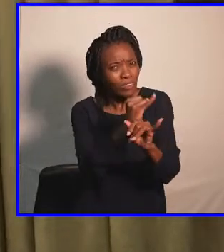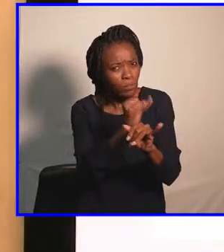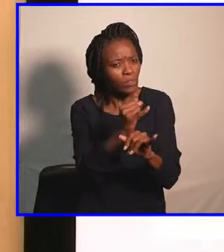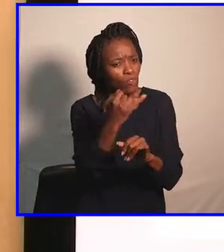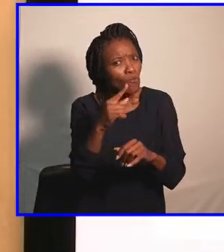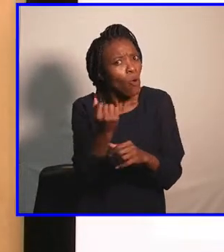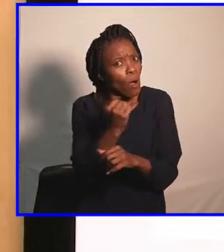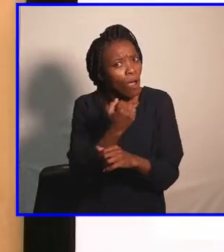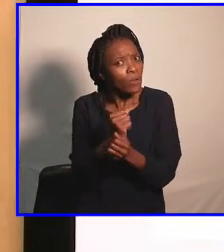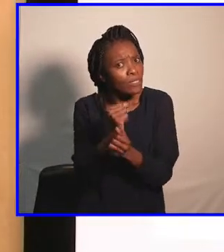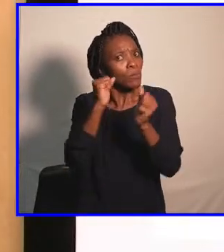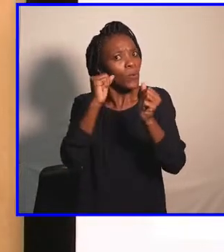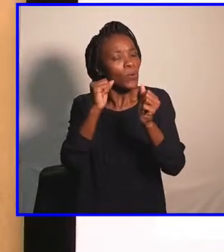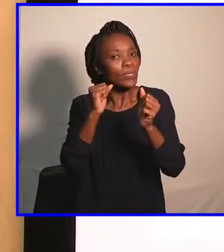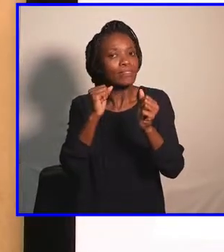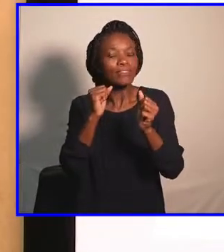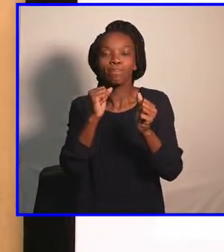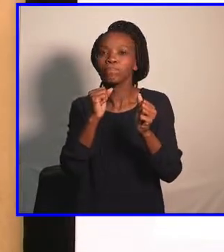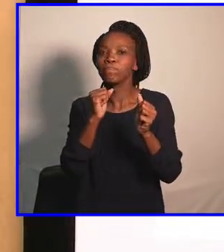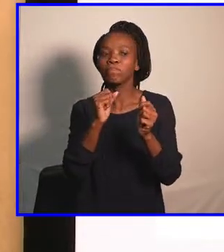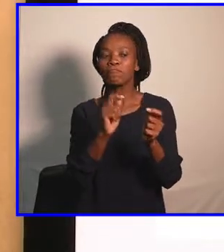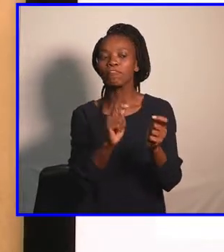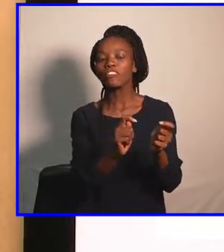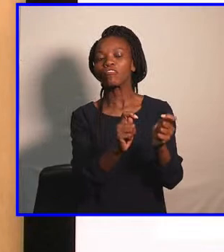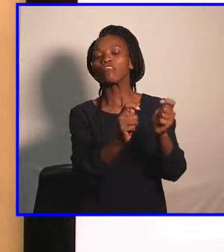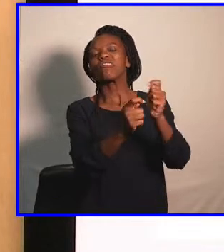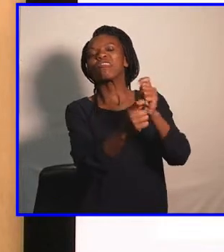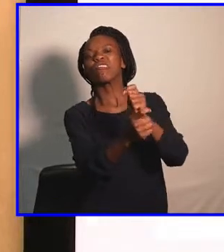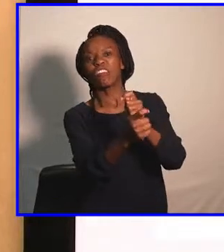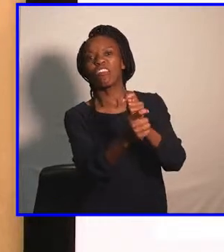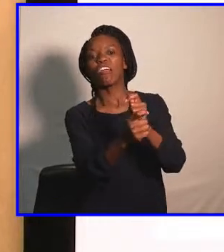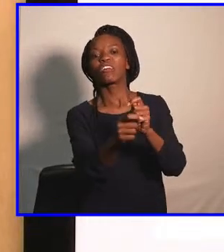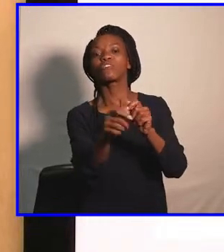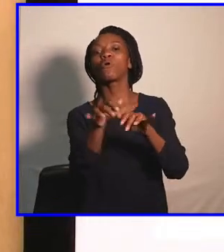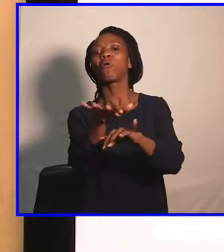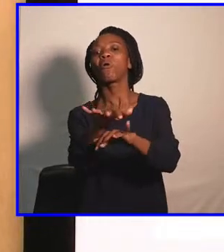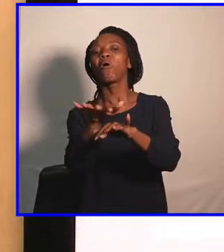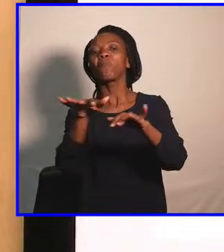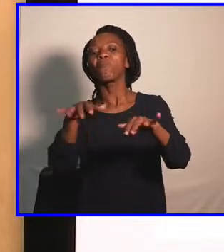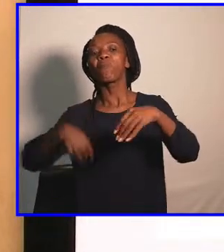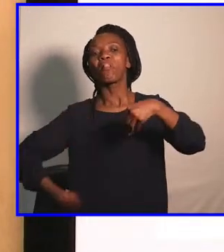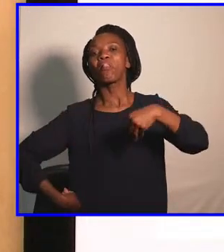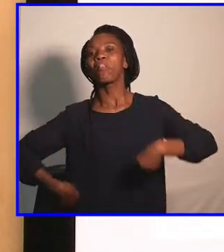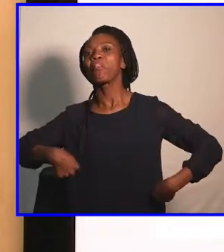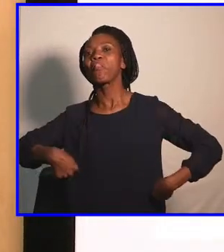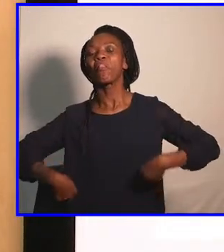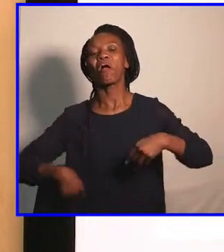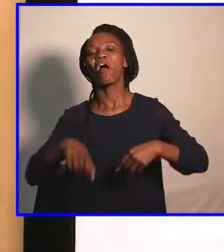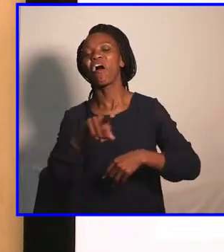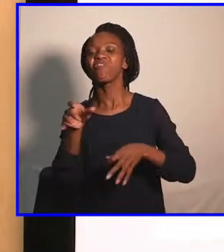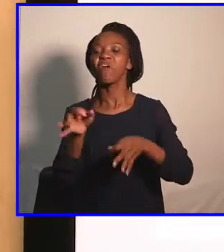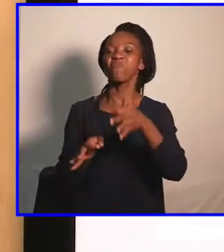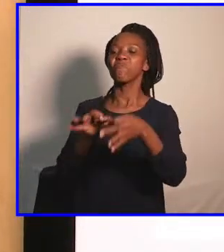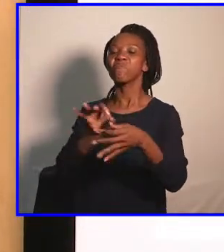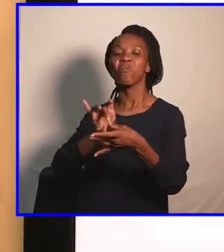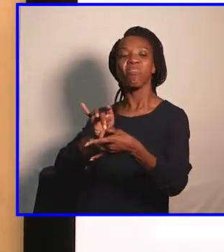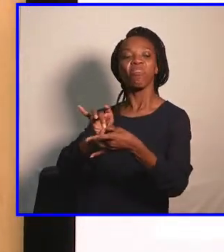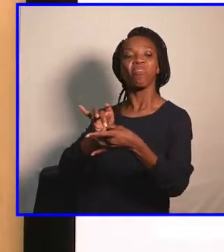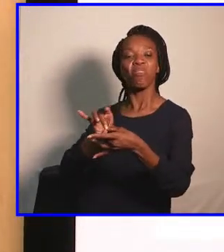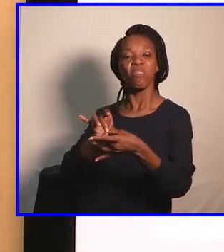democracy, had been repurposed to serve the interests of corrupt and politically connected